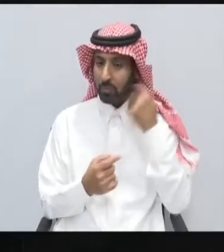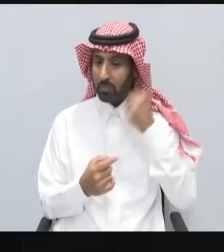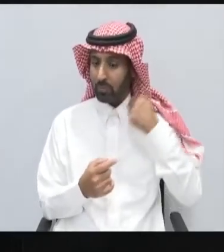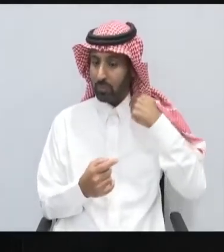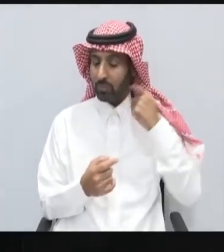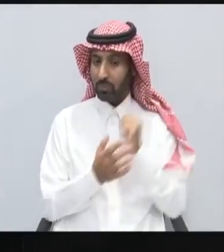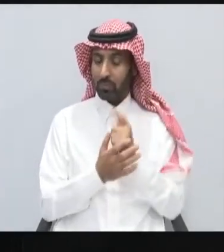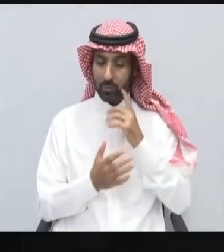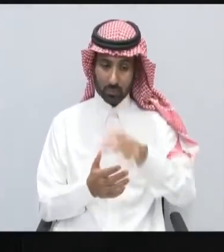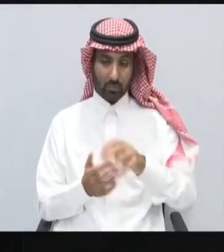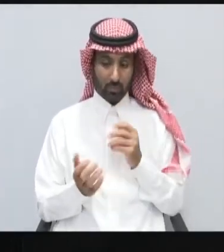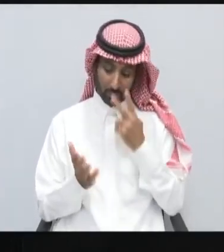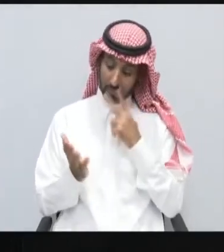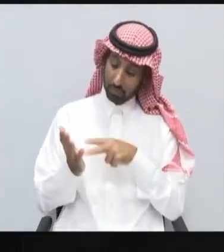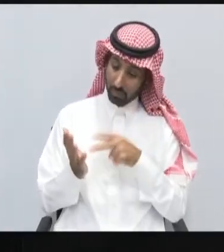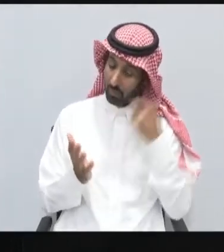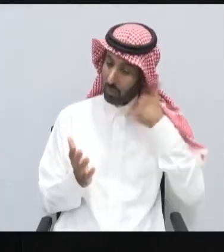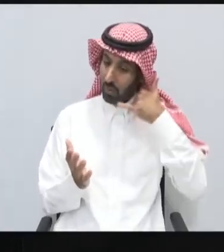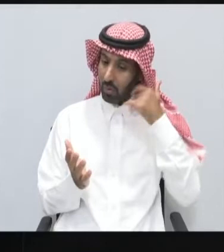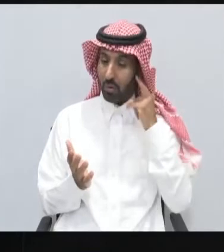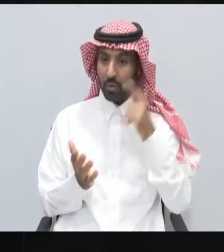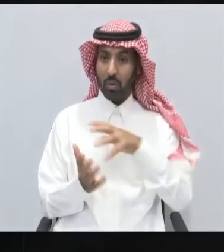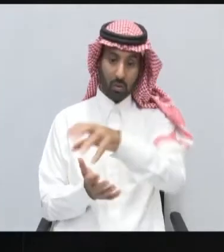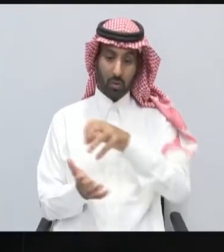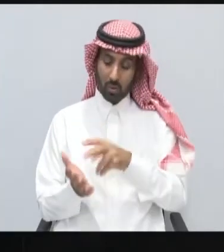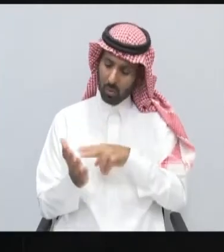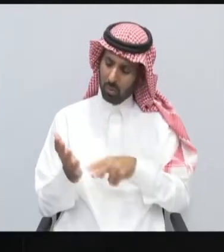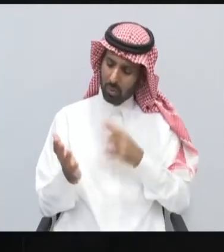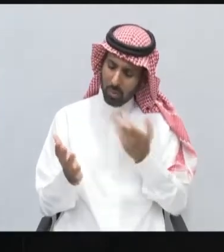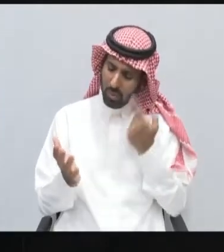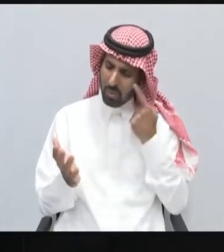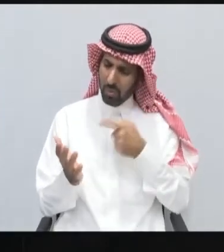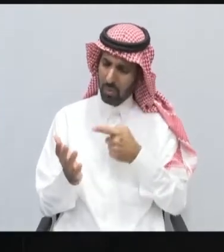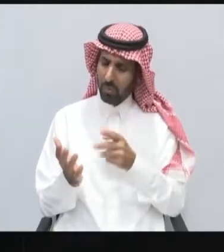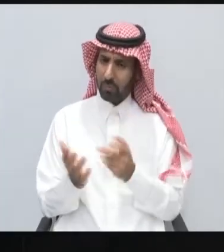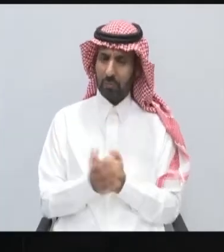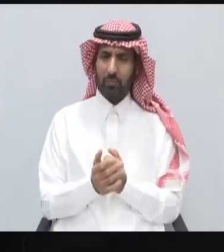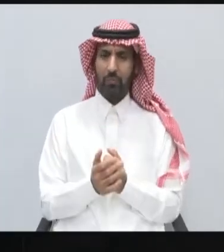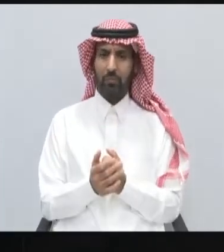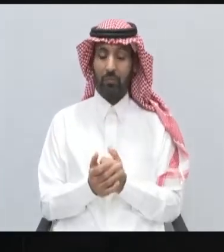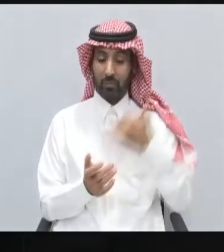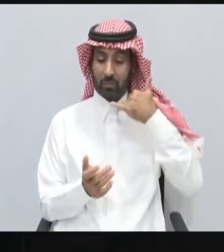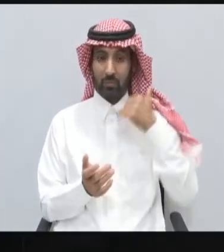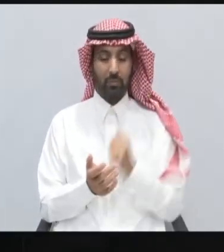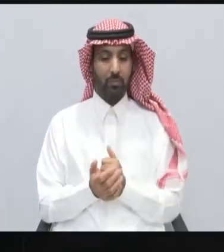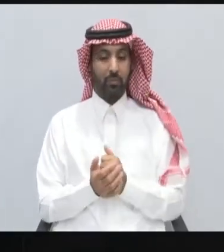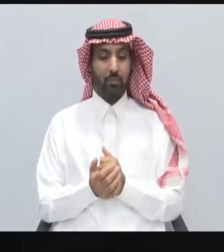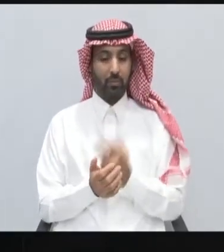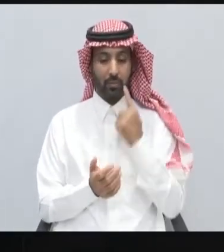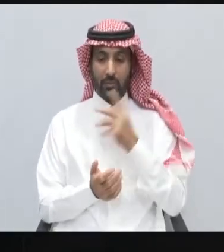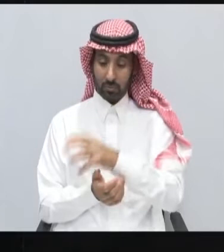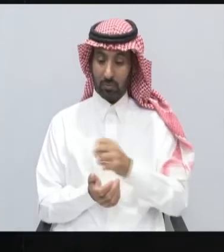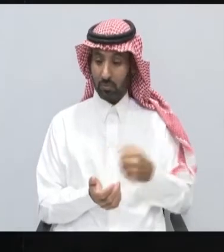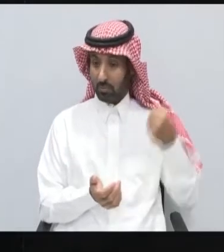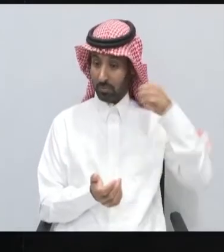or you're cooking, and you hear the phone. When you run to the phone, you pick it